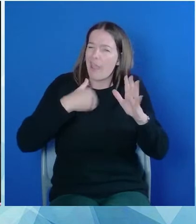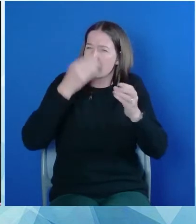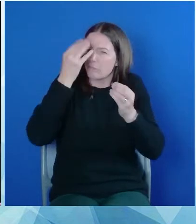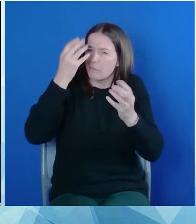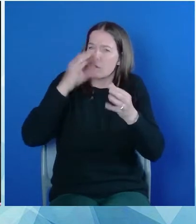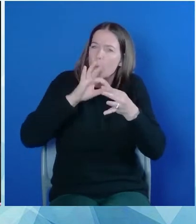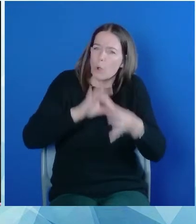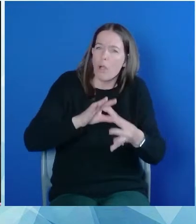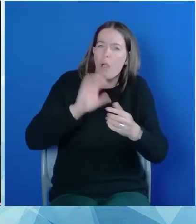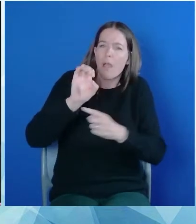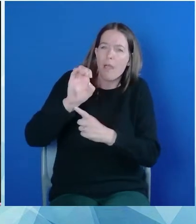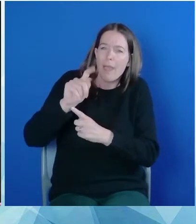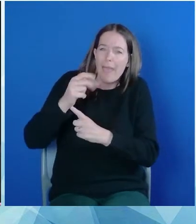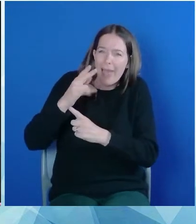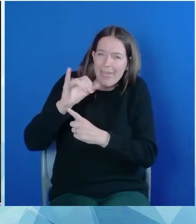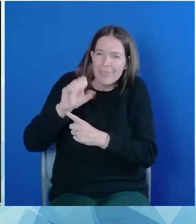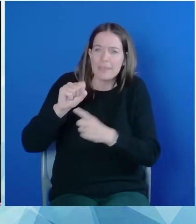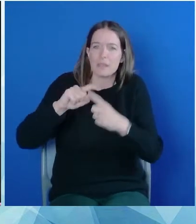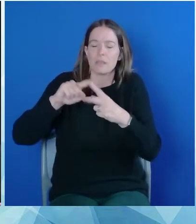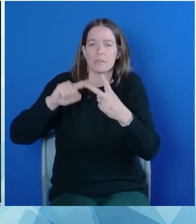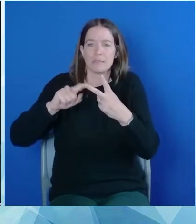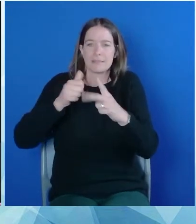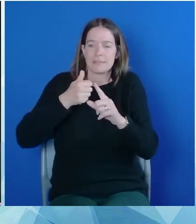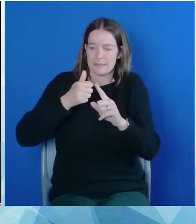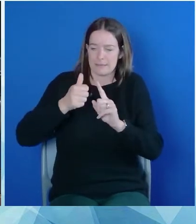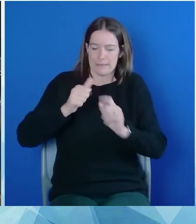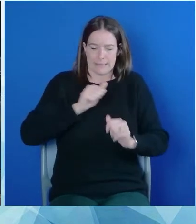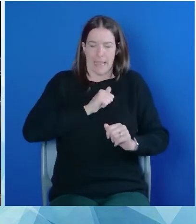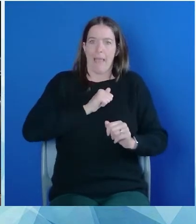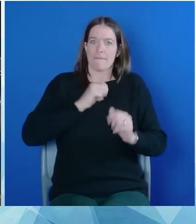them. So those are the things that I would like on the agenda.